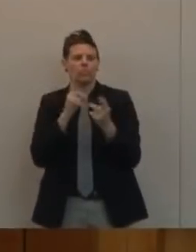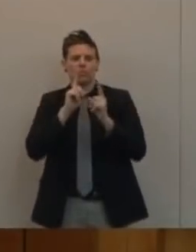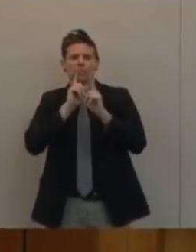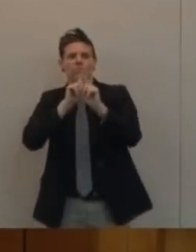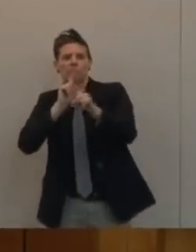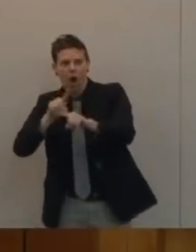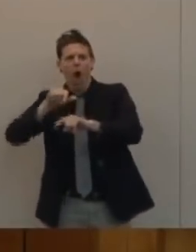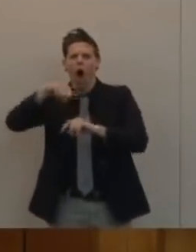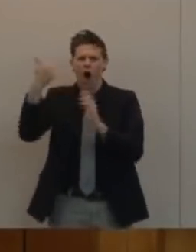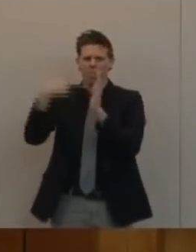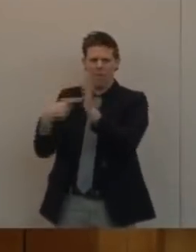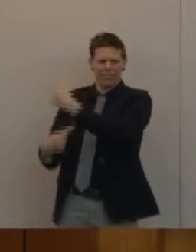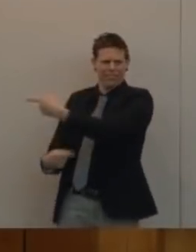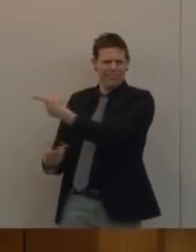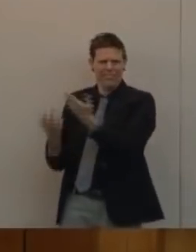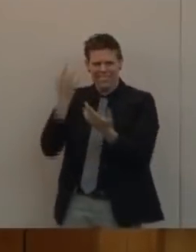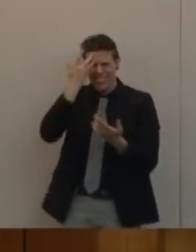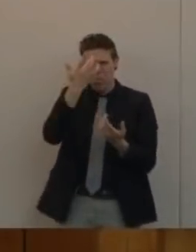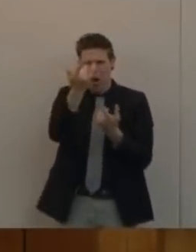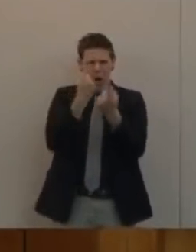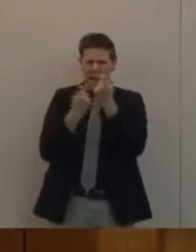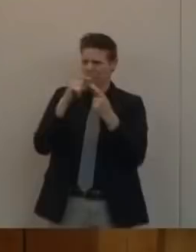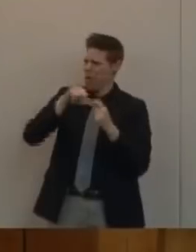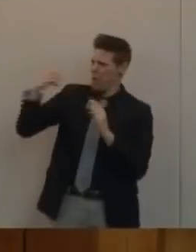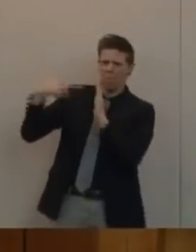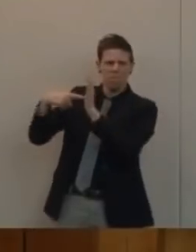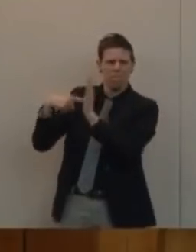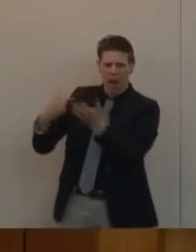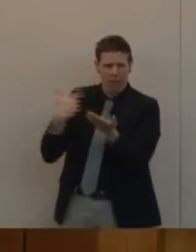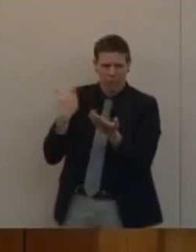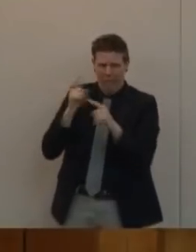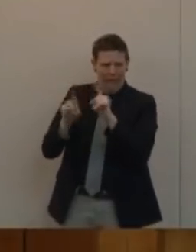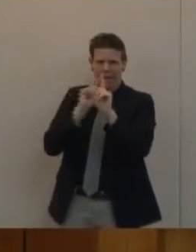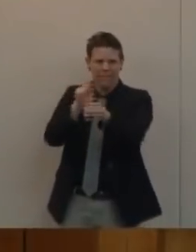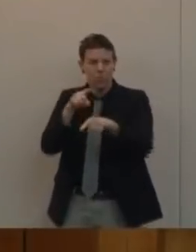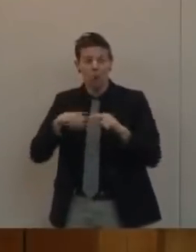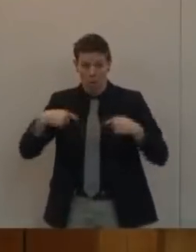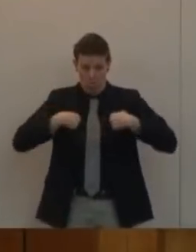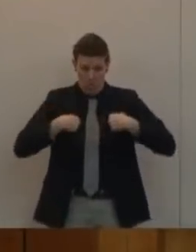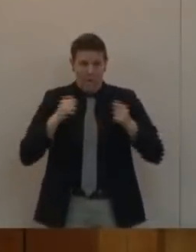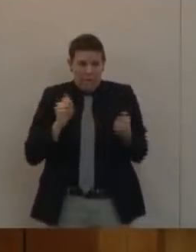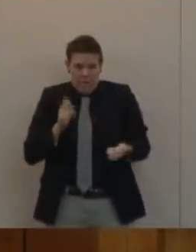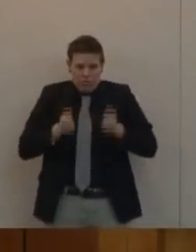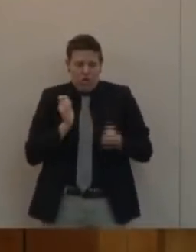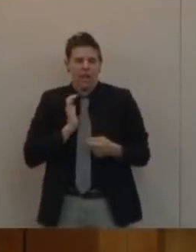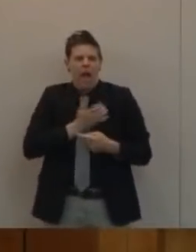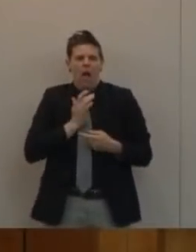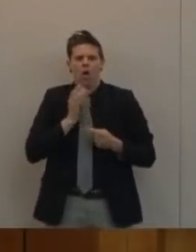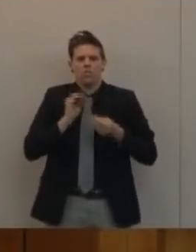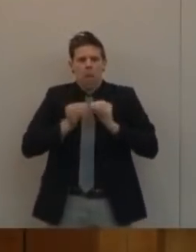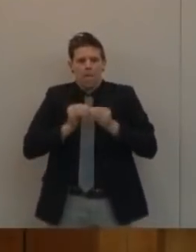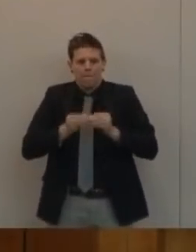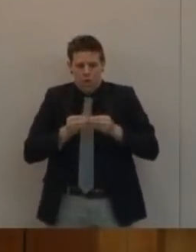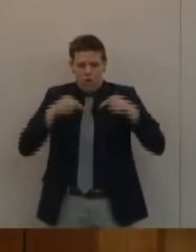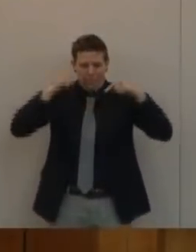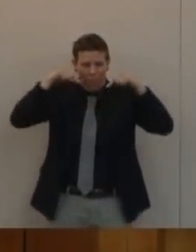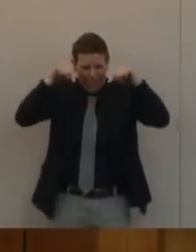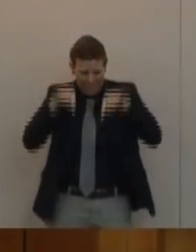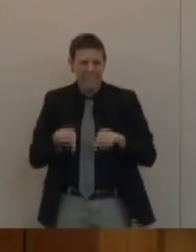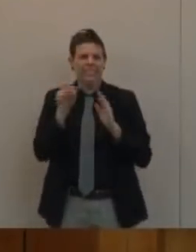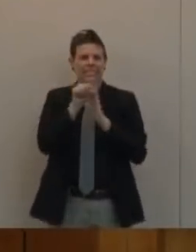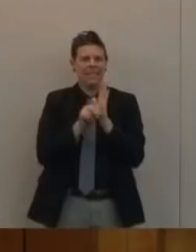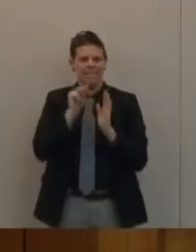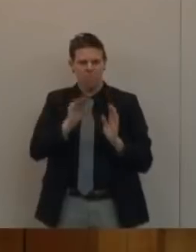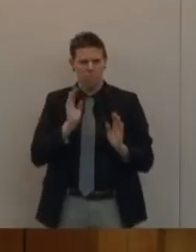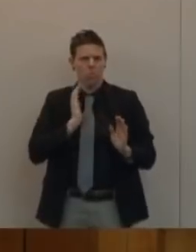our model, we're able to go in, change the variables, make it very specific for New Mexico counties, but